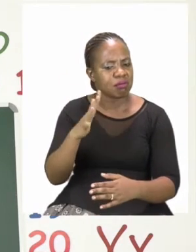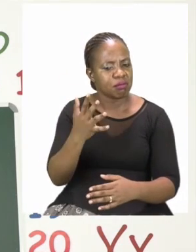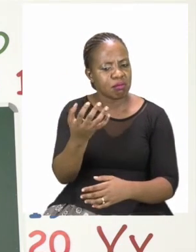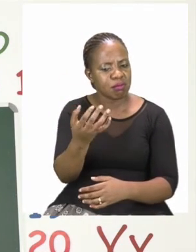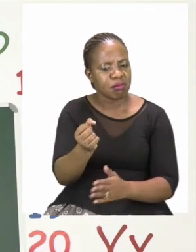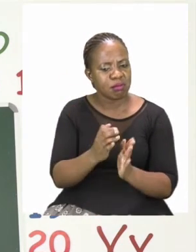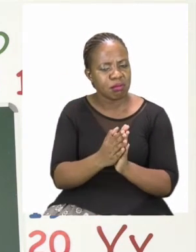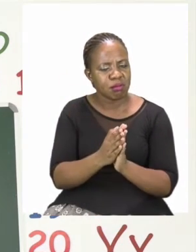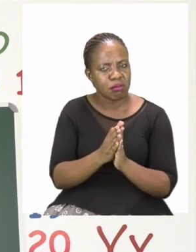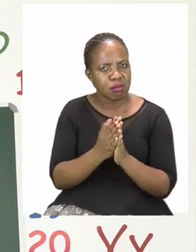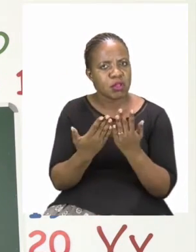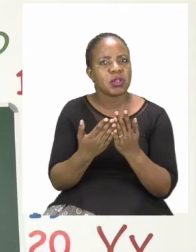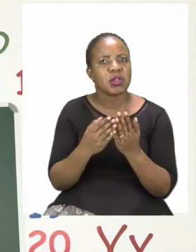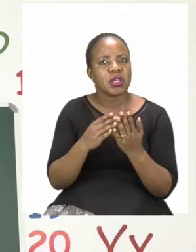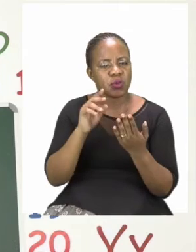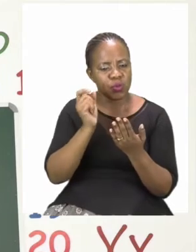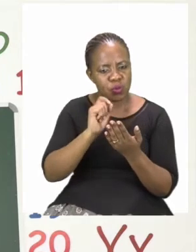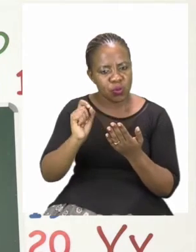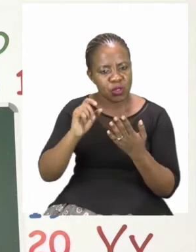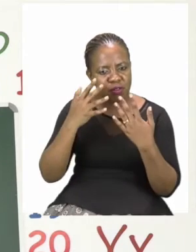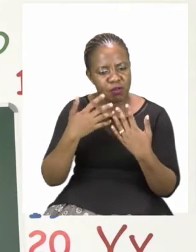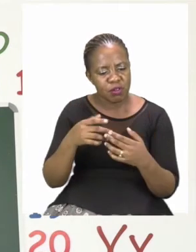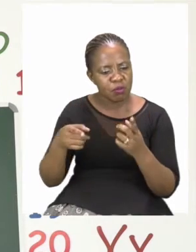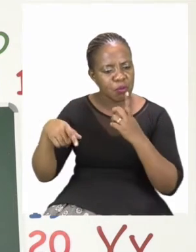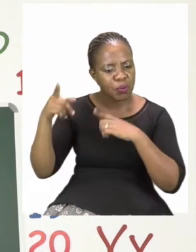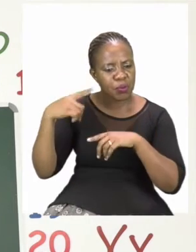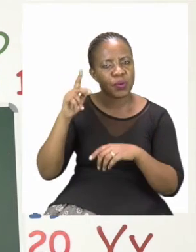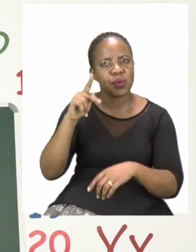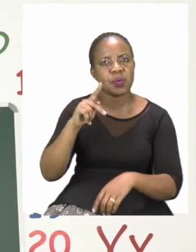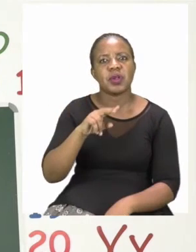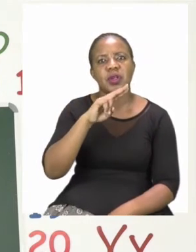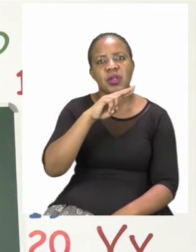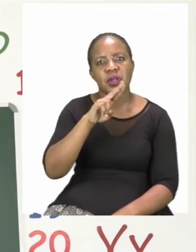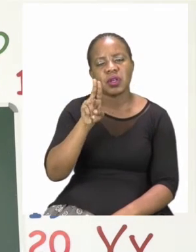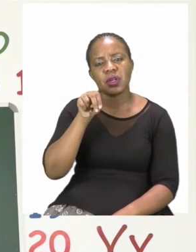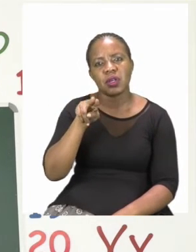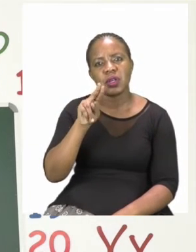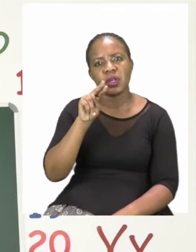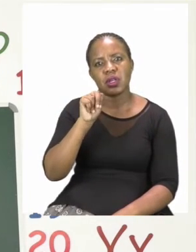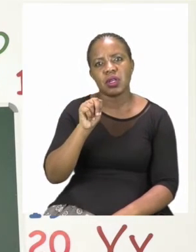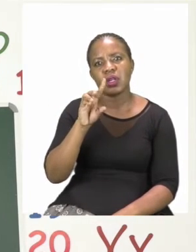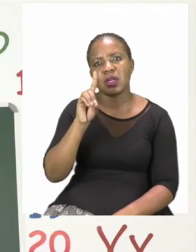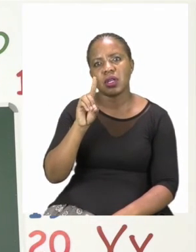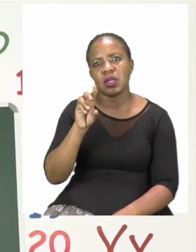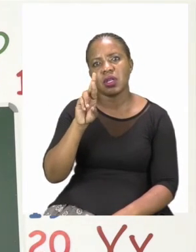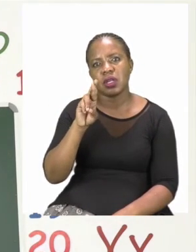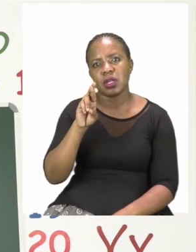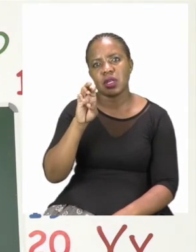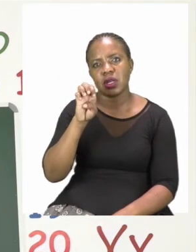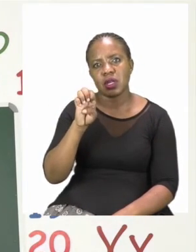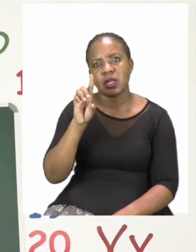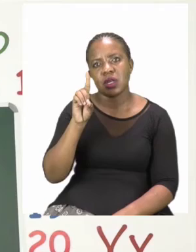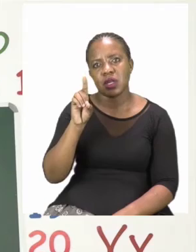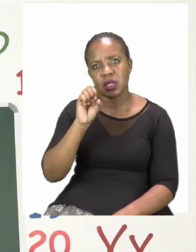when you are done. Don't forget the S at the